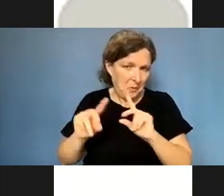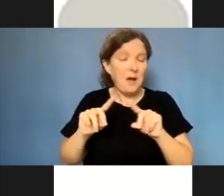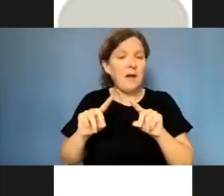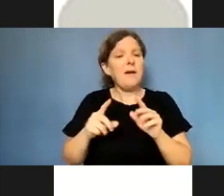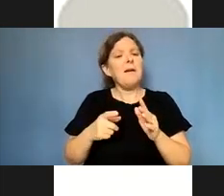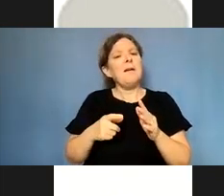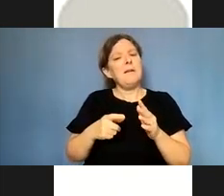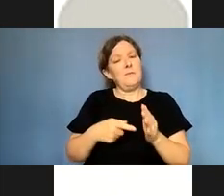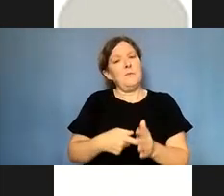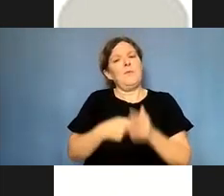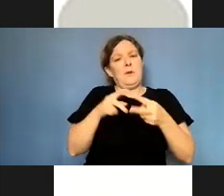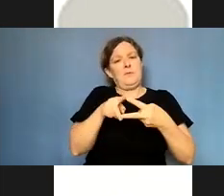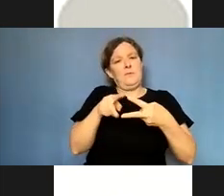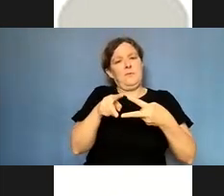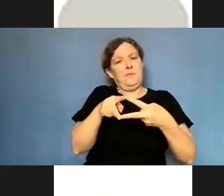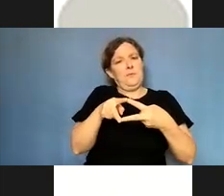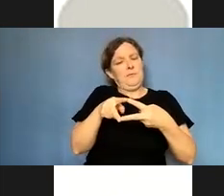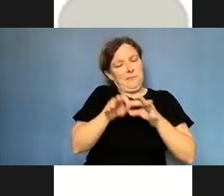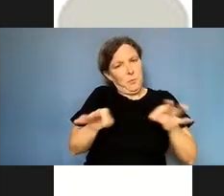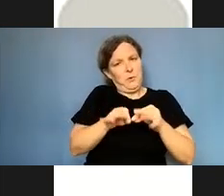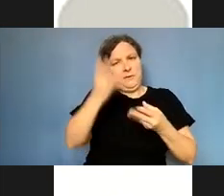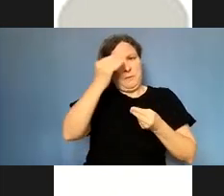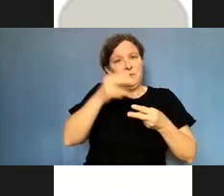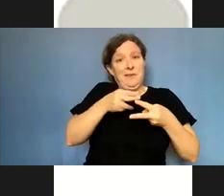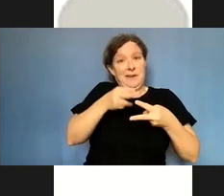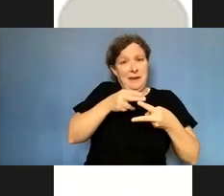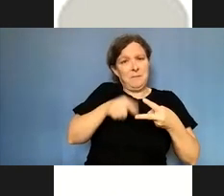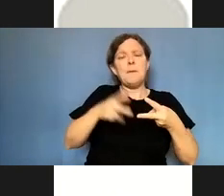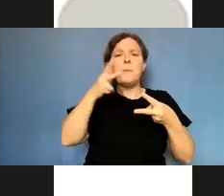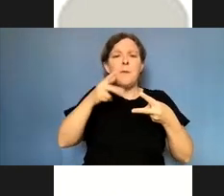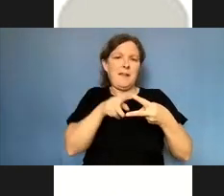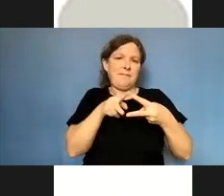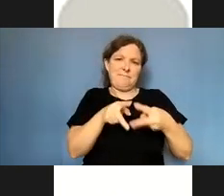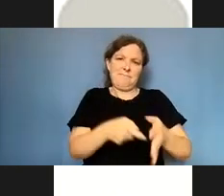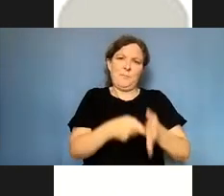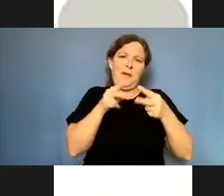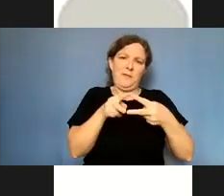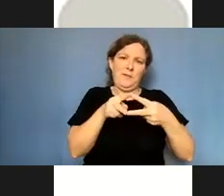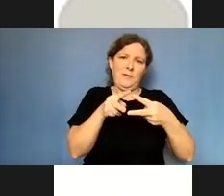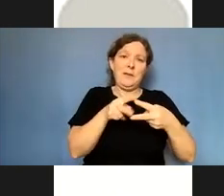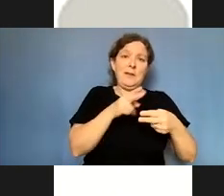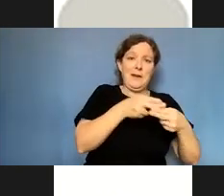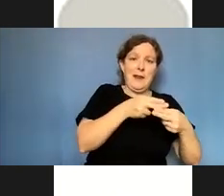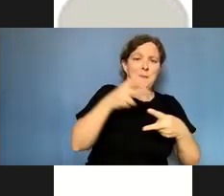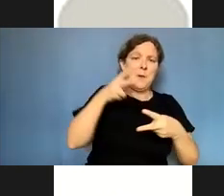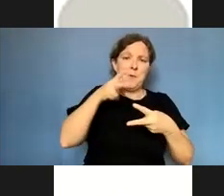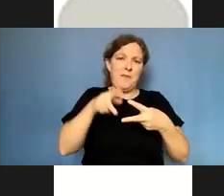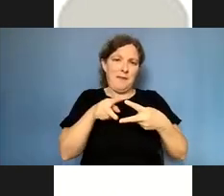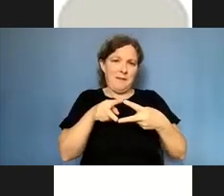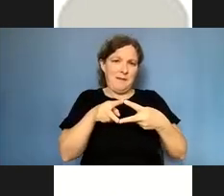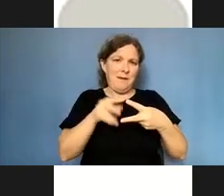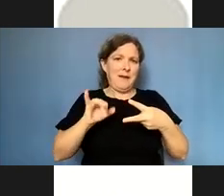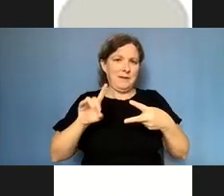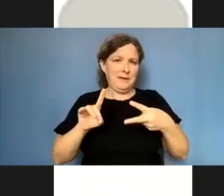required pieces of information. It needs to include a name and a date of birth. And under the policy, the name and date of birth on the ID you use needs